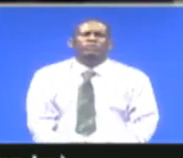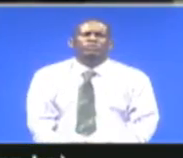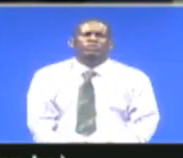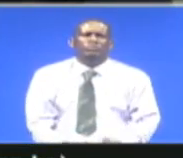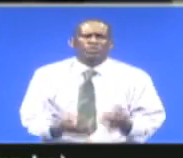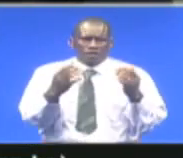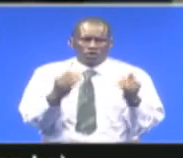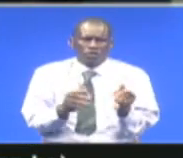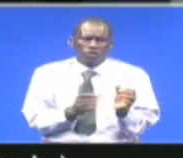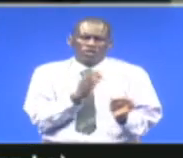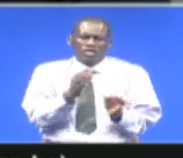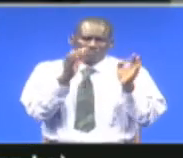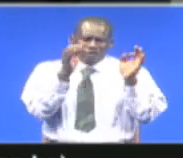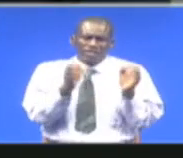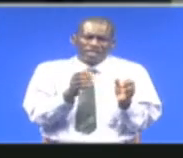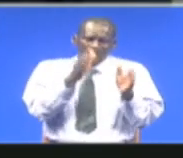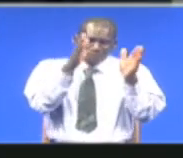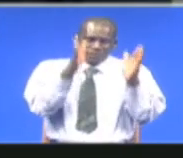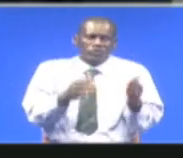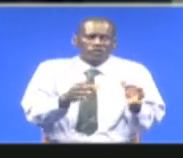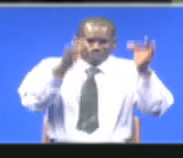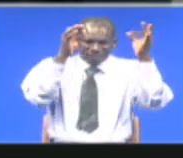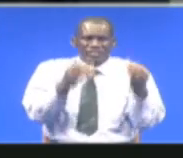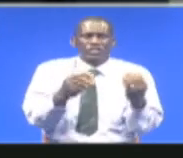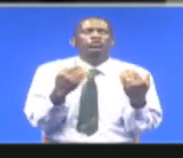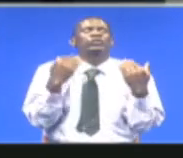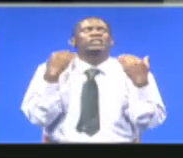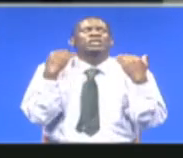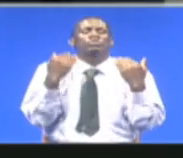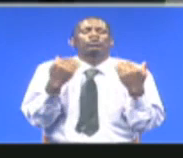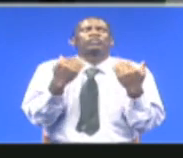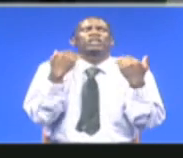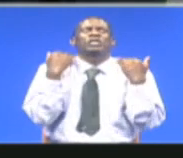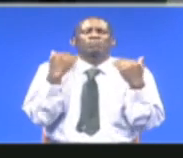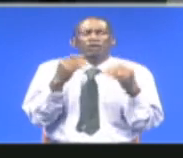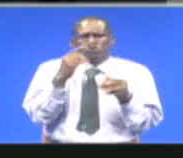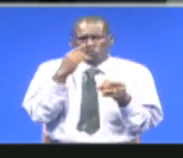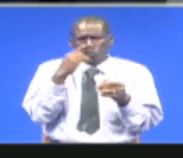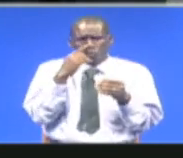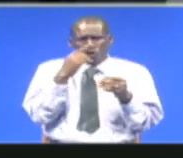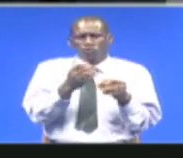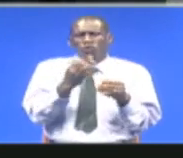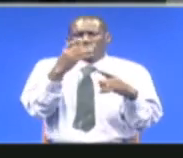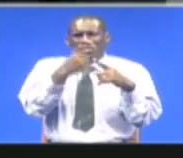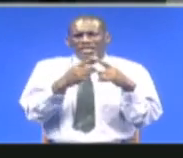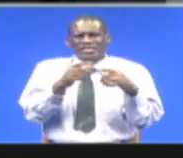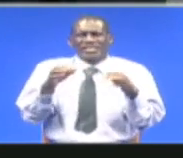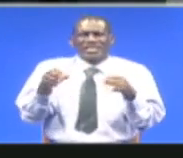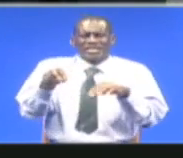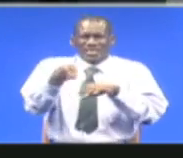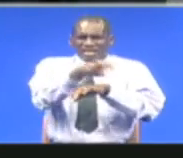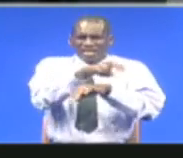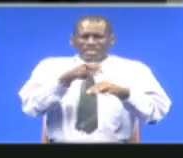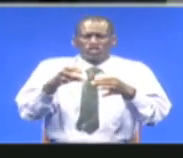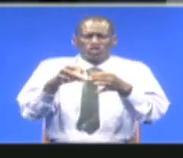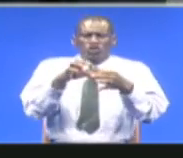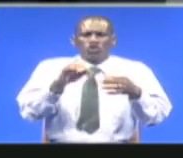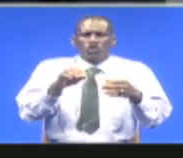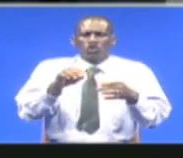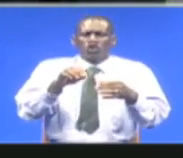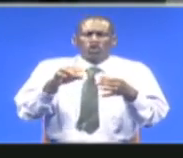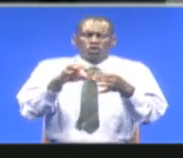And here's someone who's decided to sleep at home after 3 years at the helm of the Non-Governmental Organisations Co-ordination Board. Fazul Mohammed has called it a day